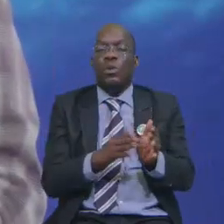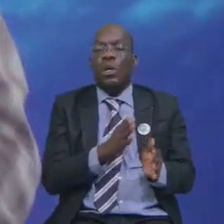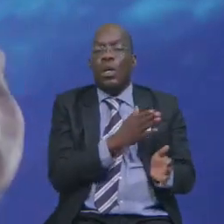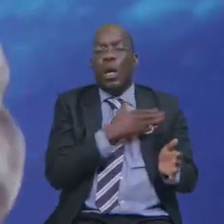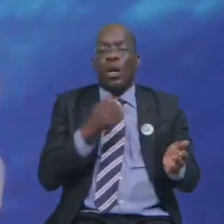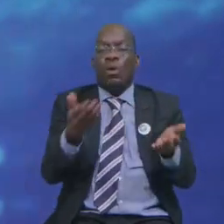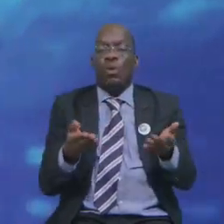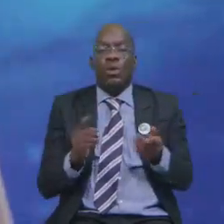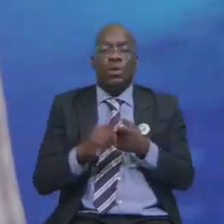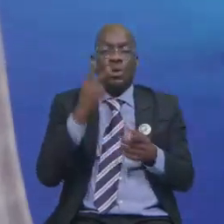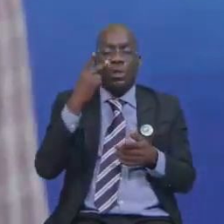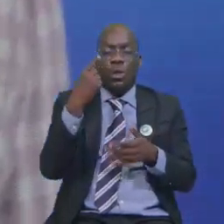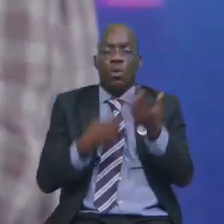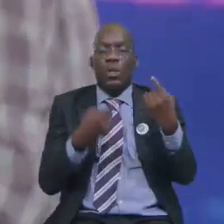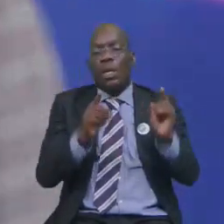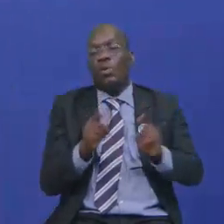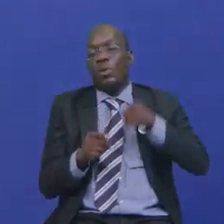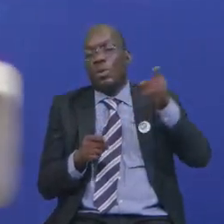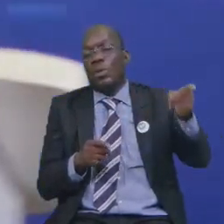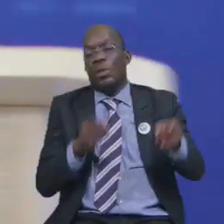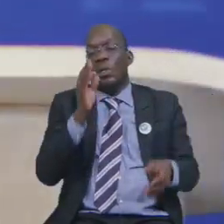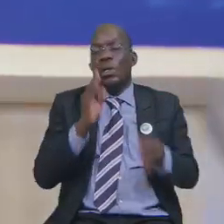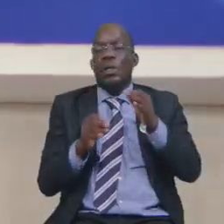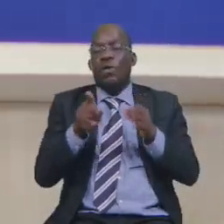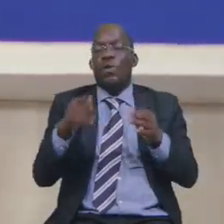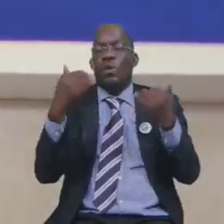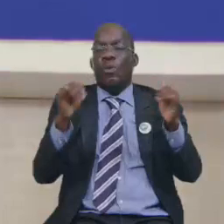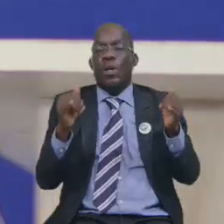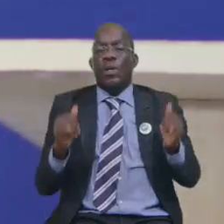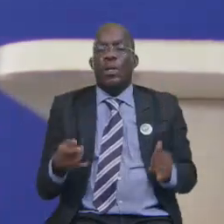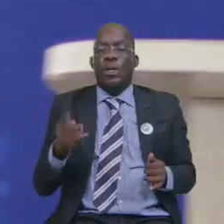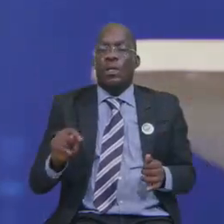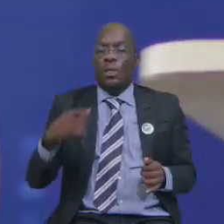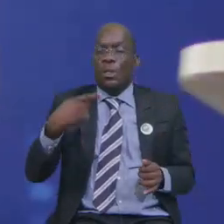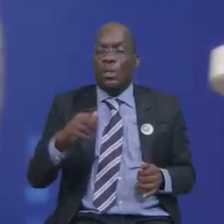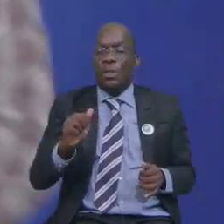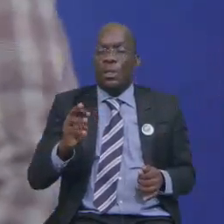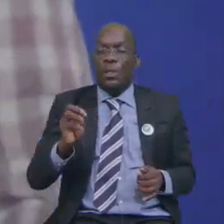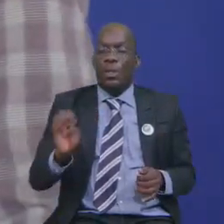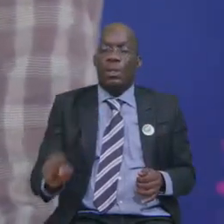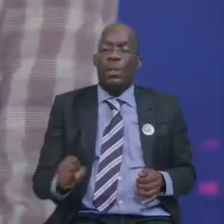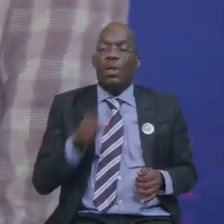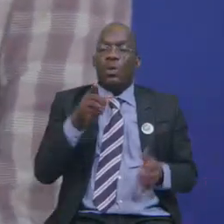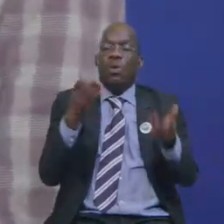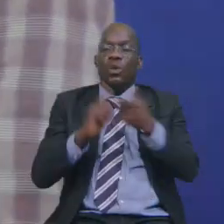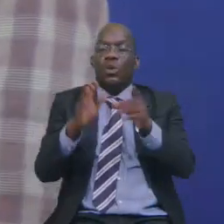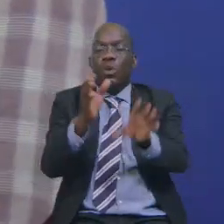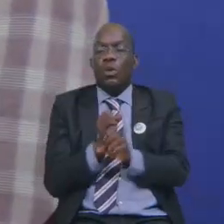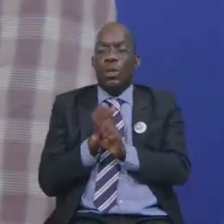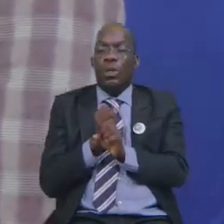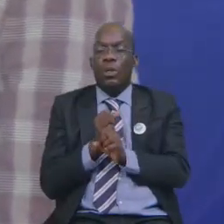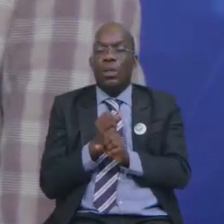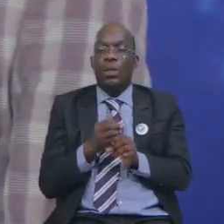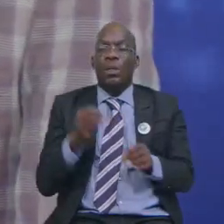happening over there. If you're playing a game and you want to win in that game, in the audience,